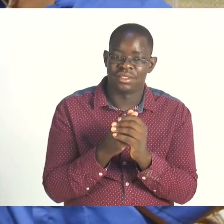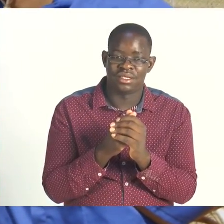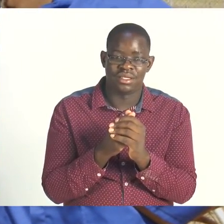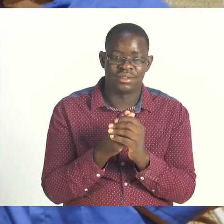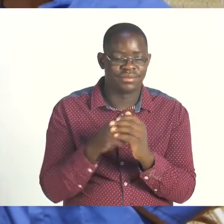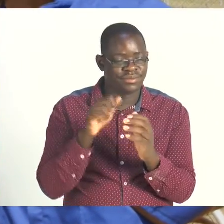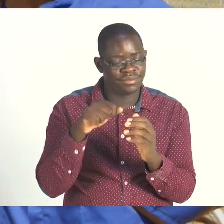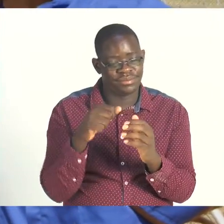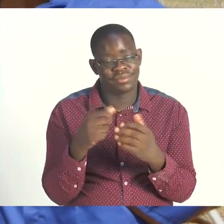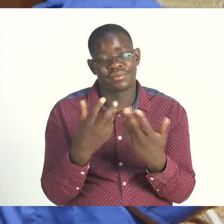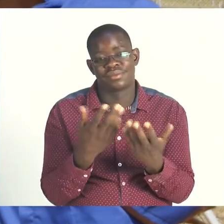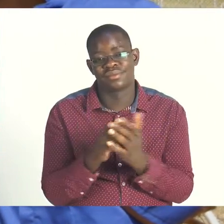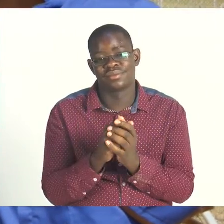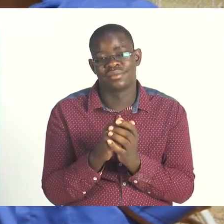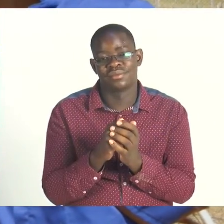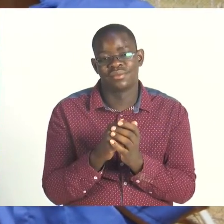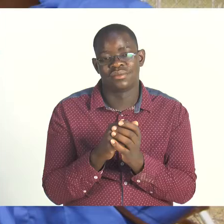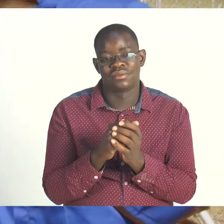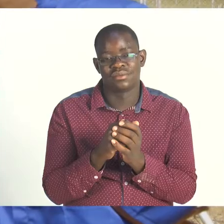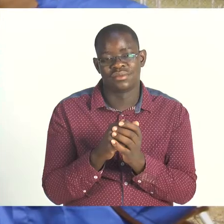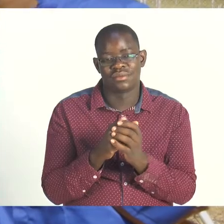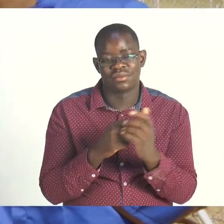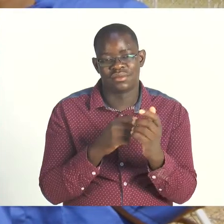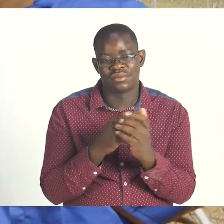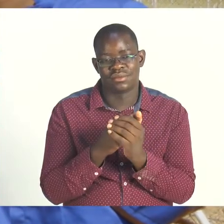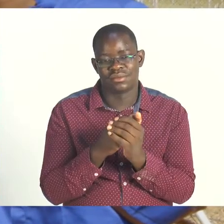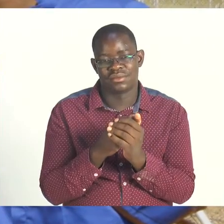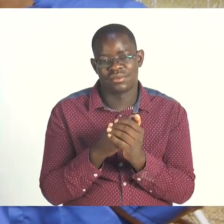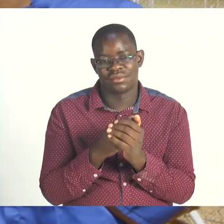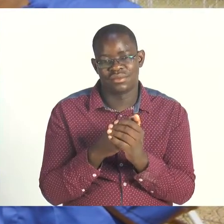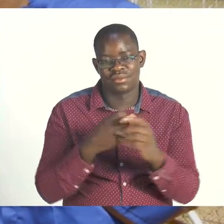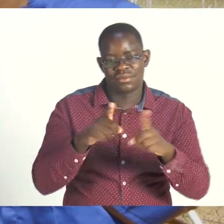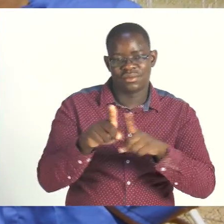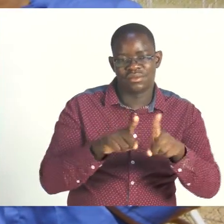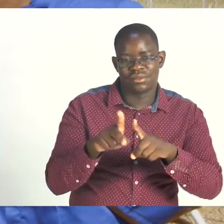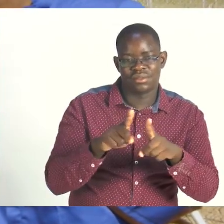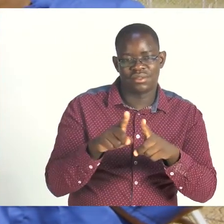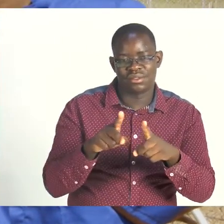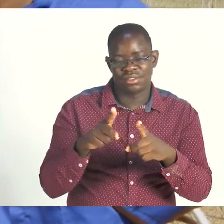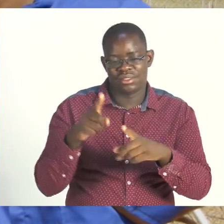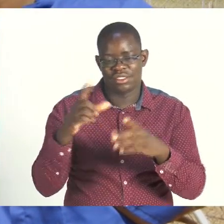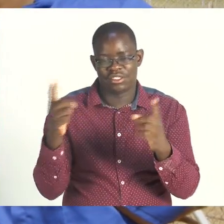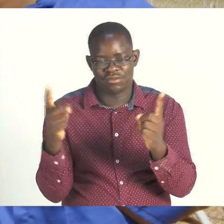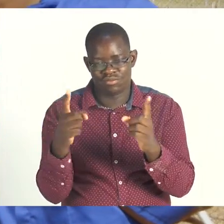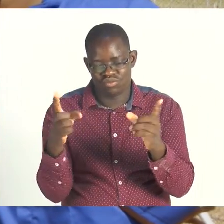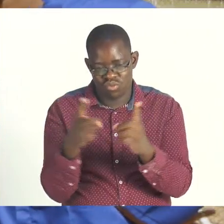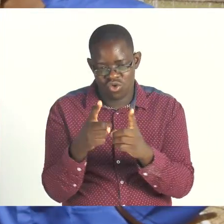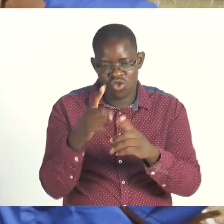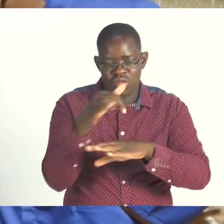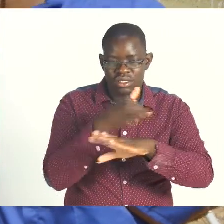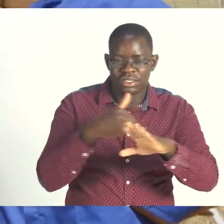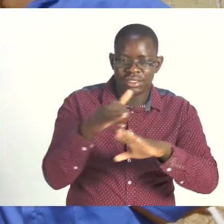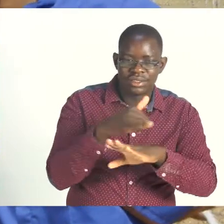Yeah, man. We're competing. It's like we're competing for a small piece of land,